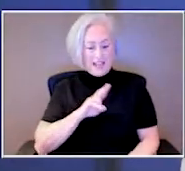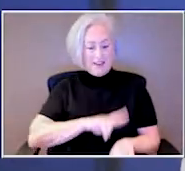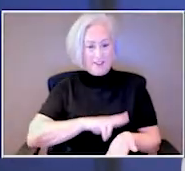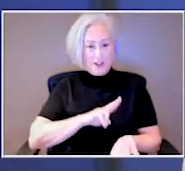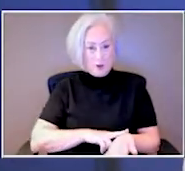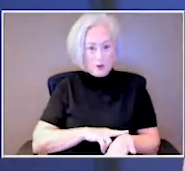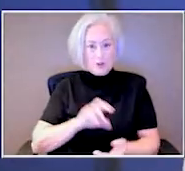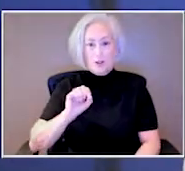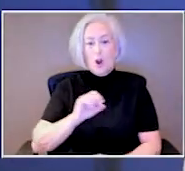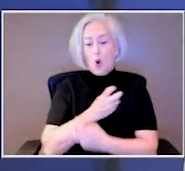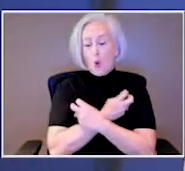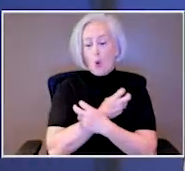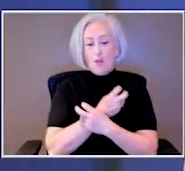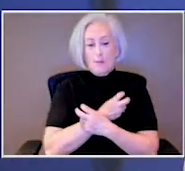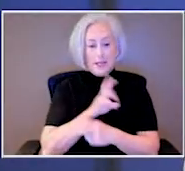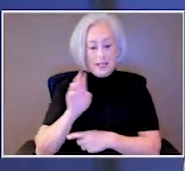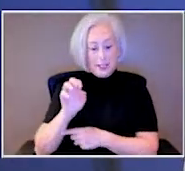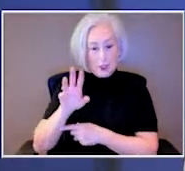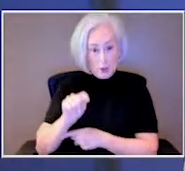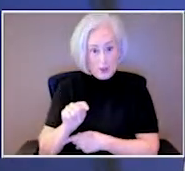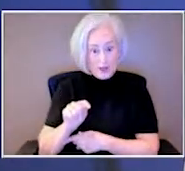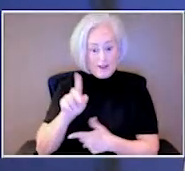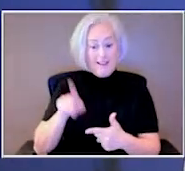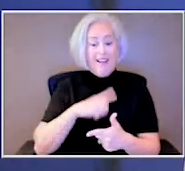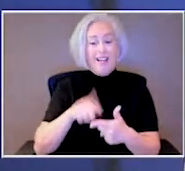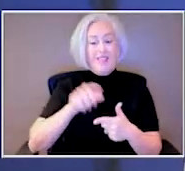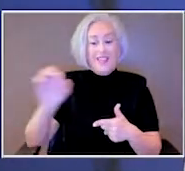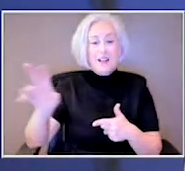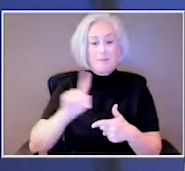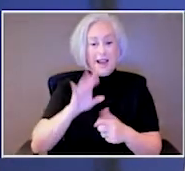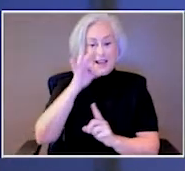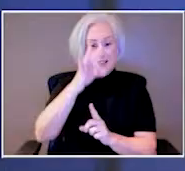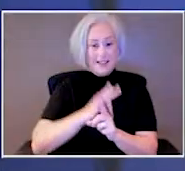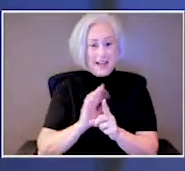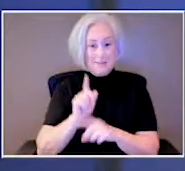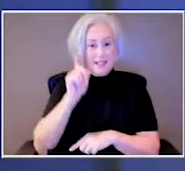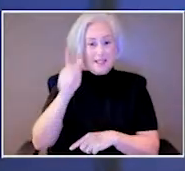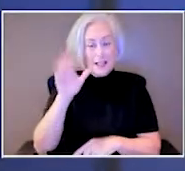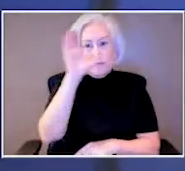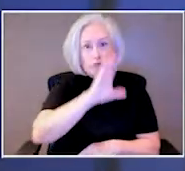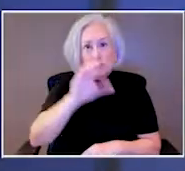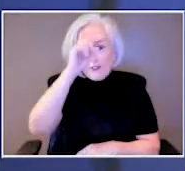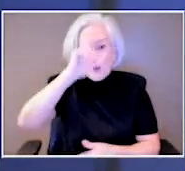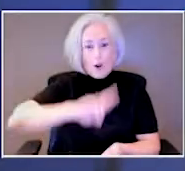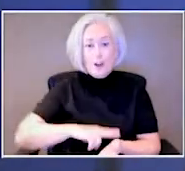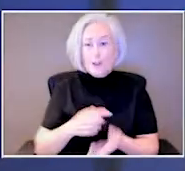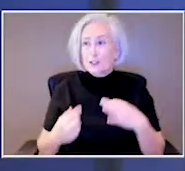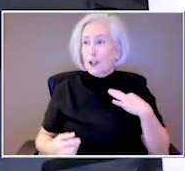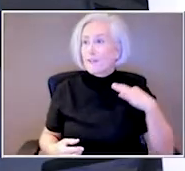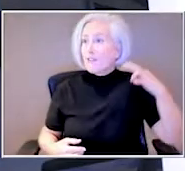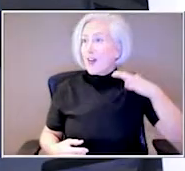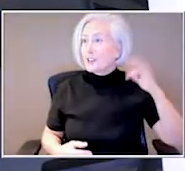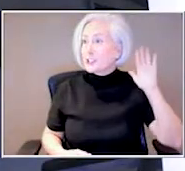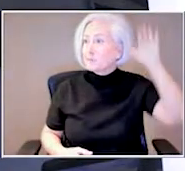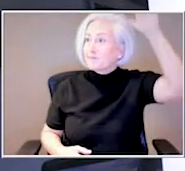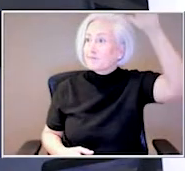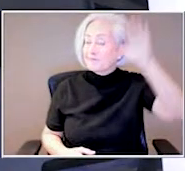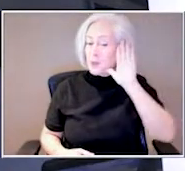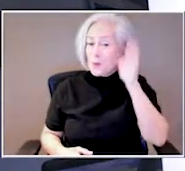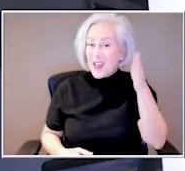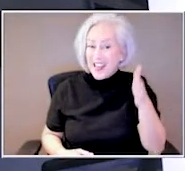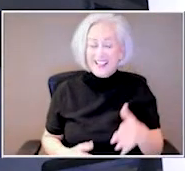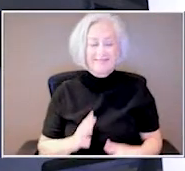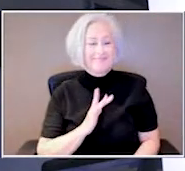as a staff physician, about 9 months later, he was looking for a nurse, and I said, you're the one. Yeah. What a partnership. I